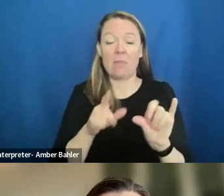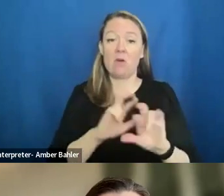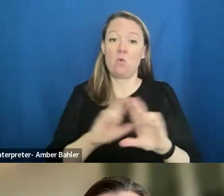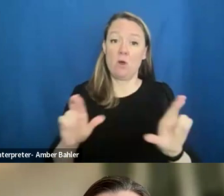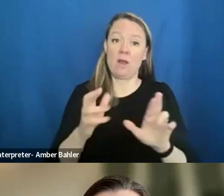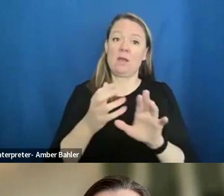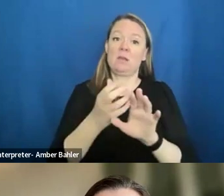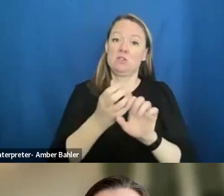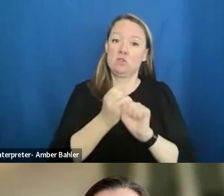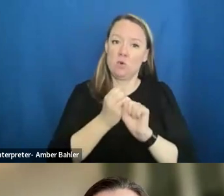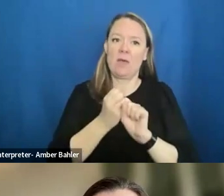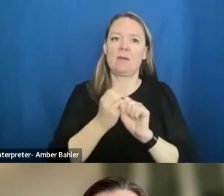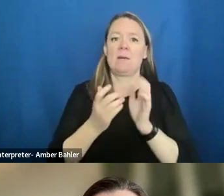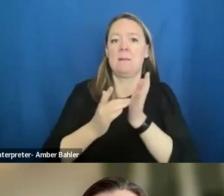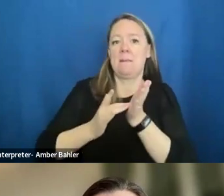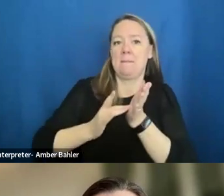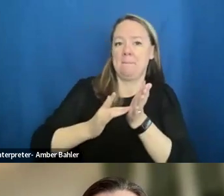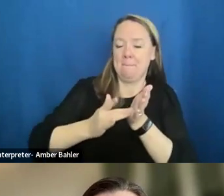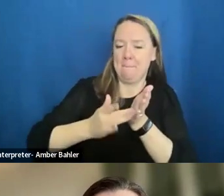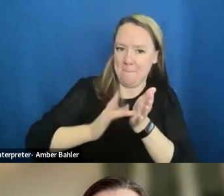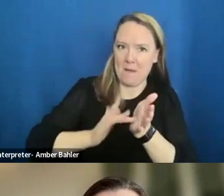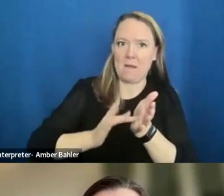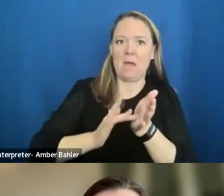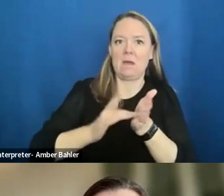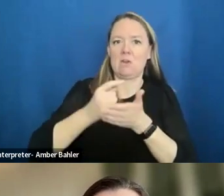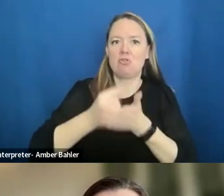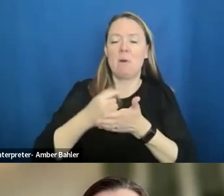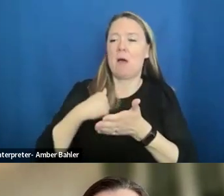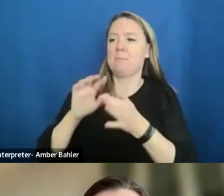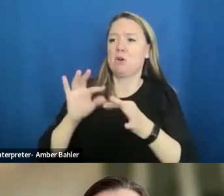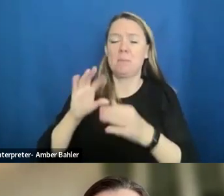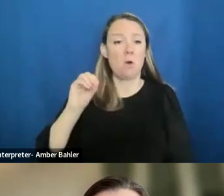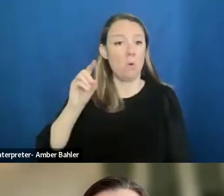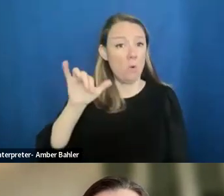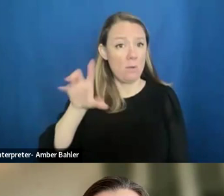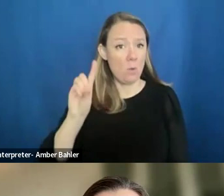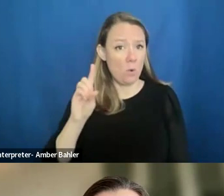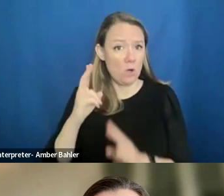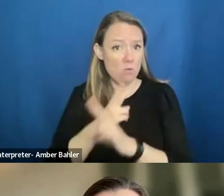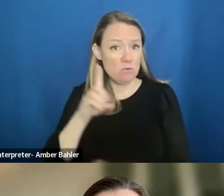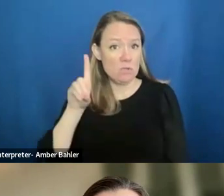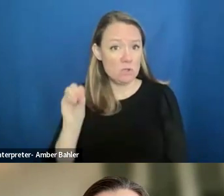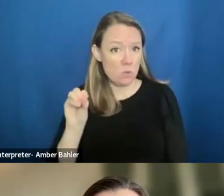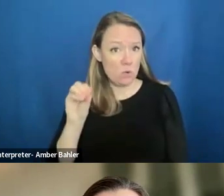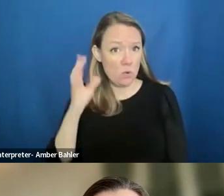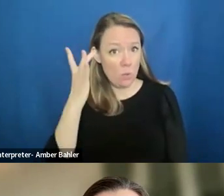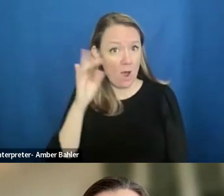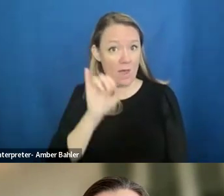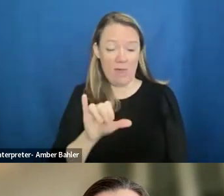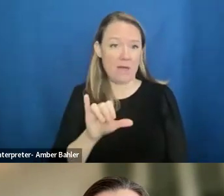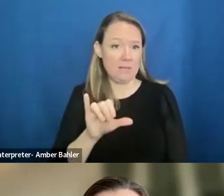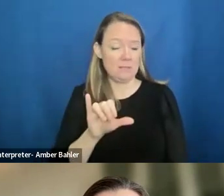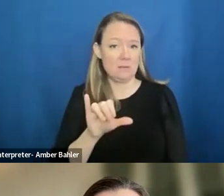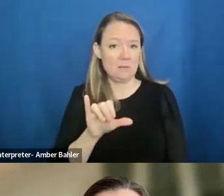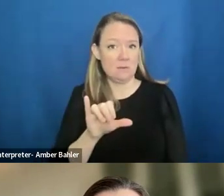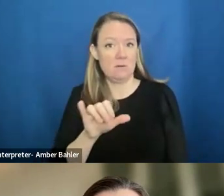for opioid use. I'm speaking specifically of opioid use disorder because it's most prevalent, but that needs to be at the ready